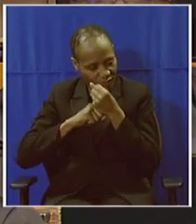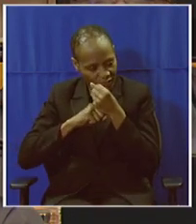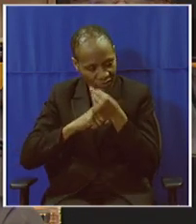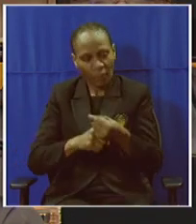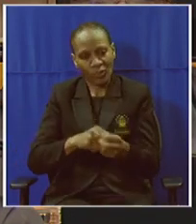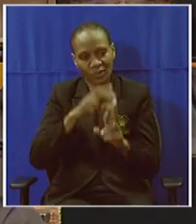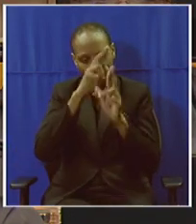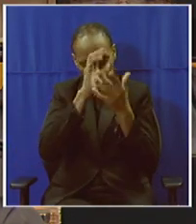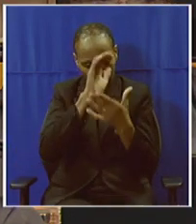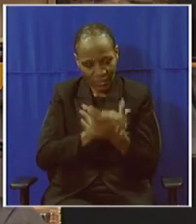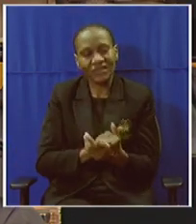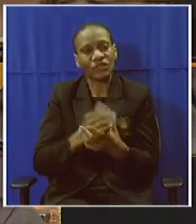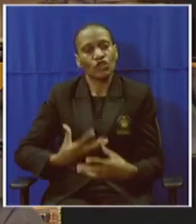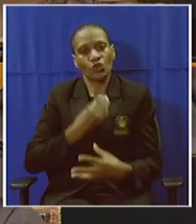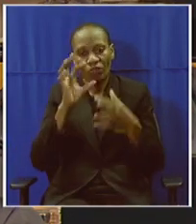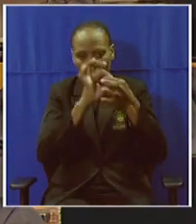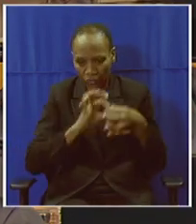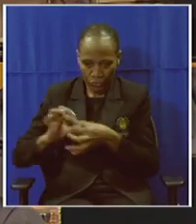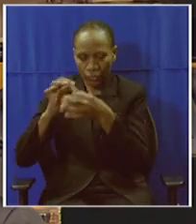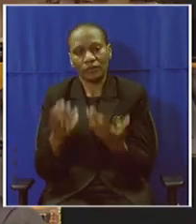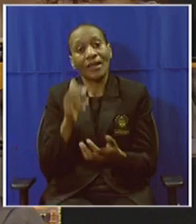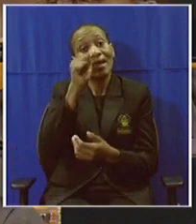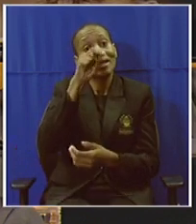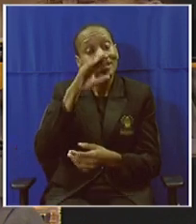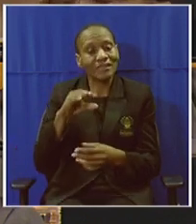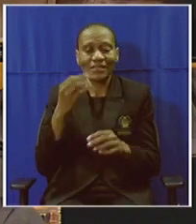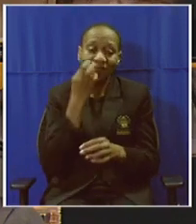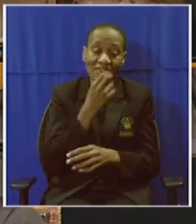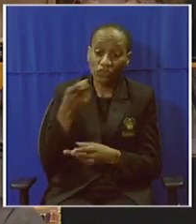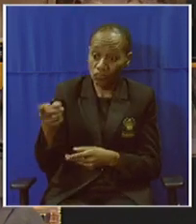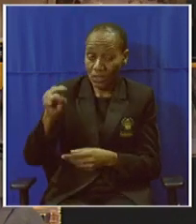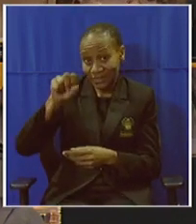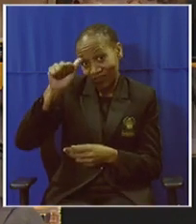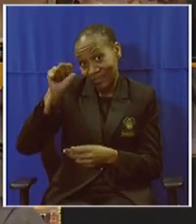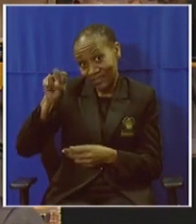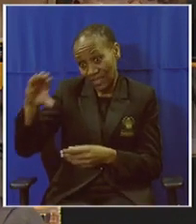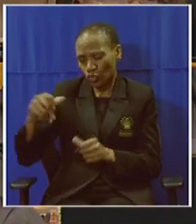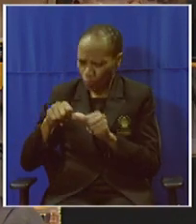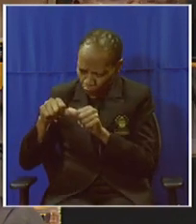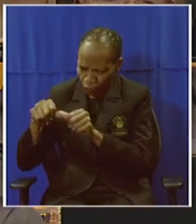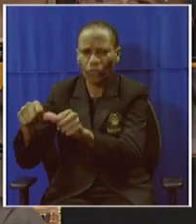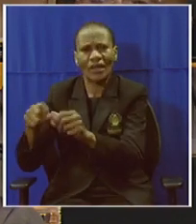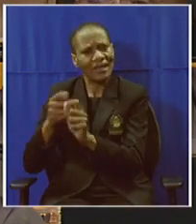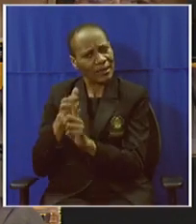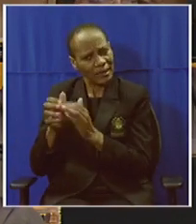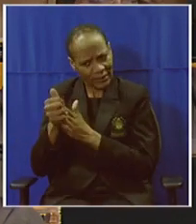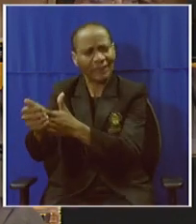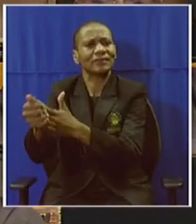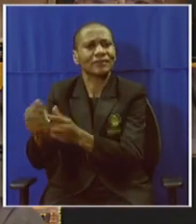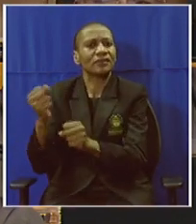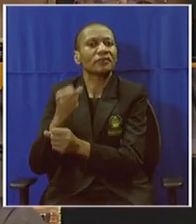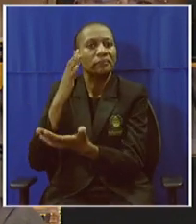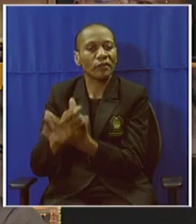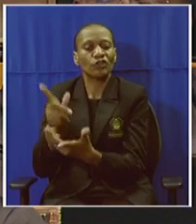Progressive Youth Alliance as a whole. The ANC urges SASCO to continue being at the forefront of the struggle for